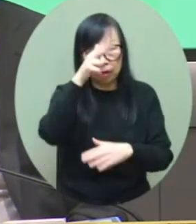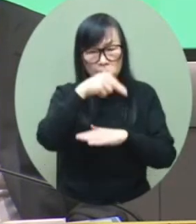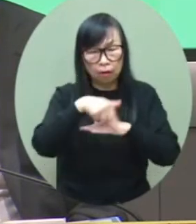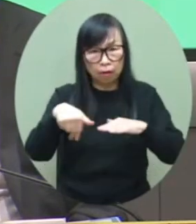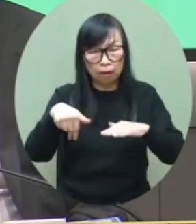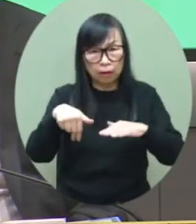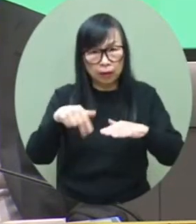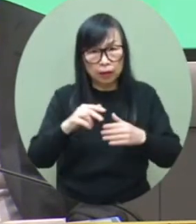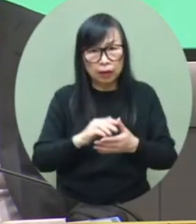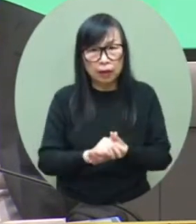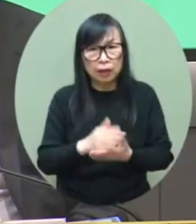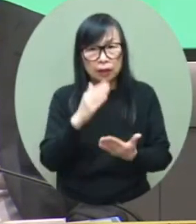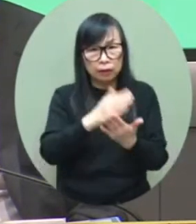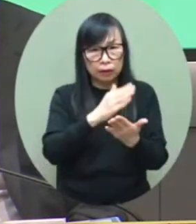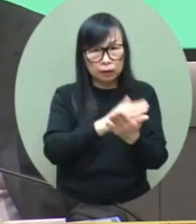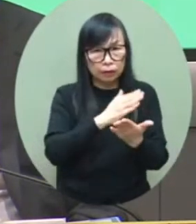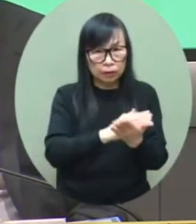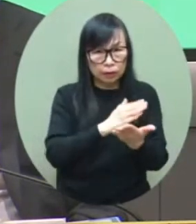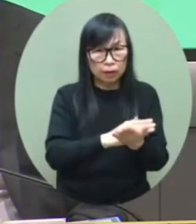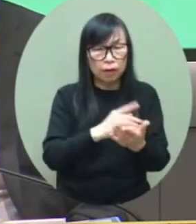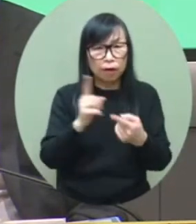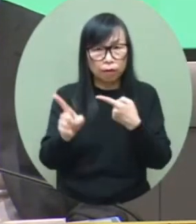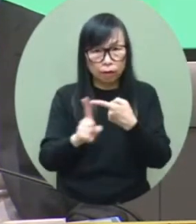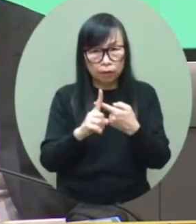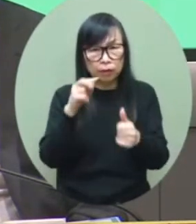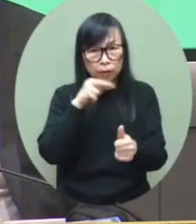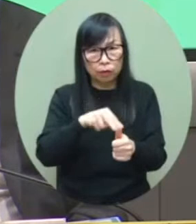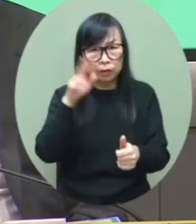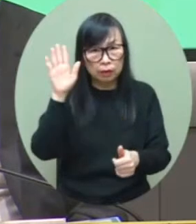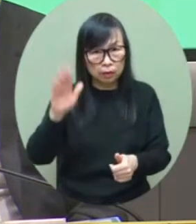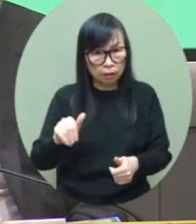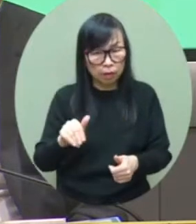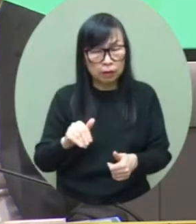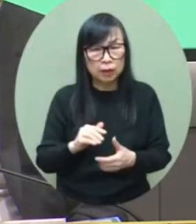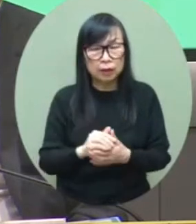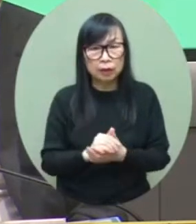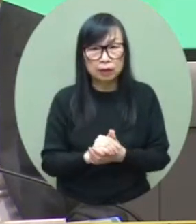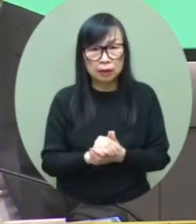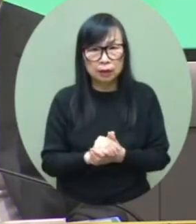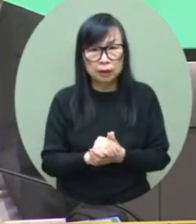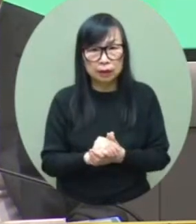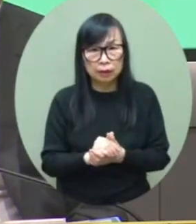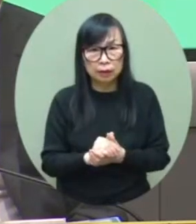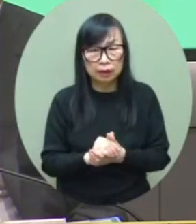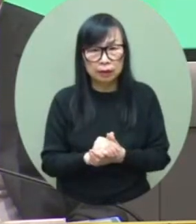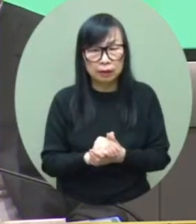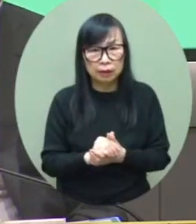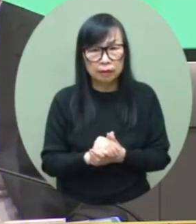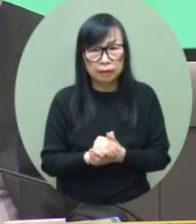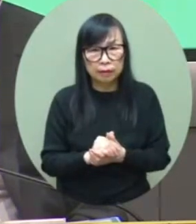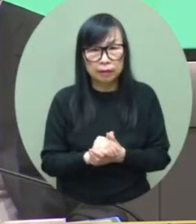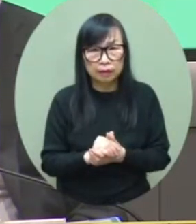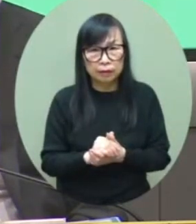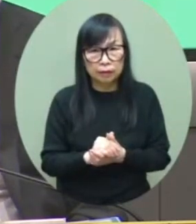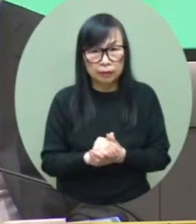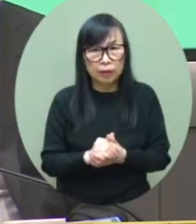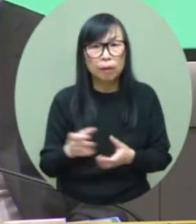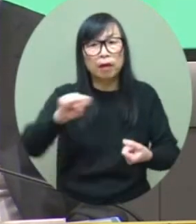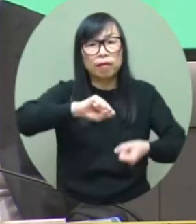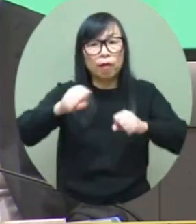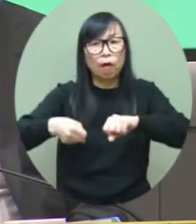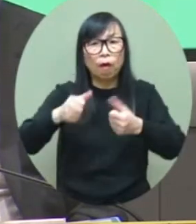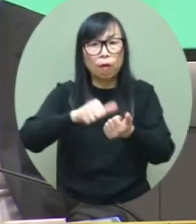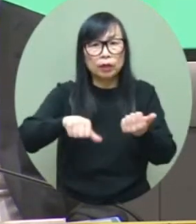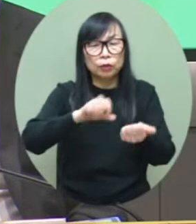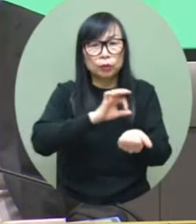our epidemic control measures, we want to do things in an orderly manner with